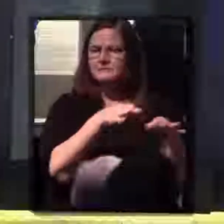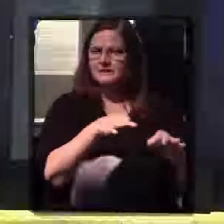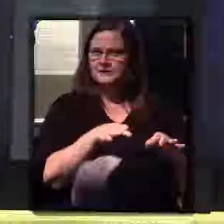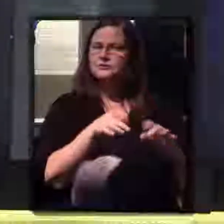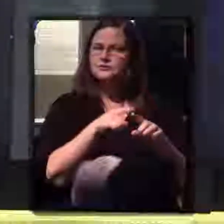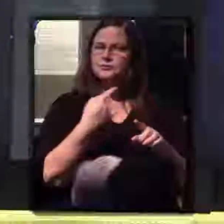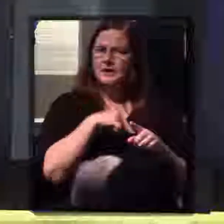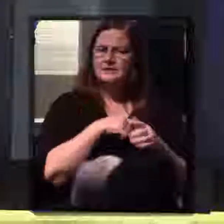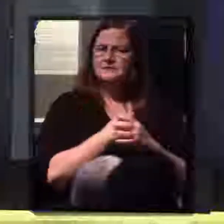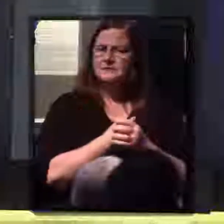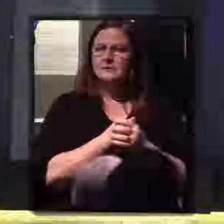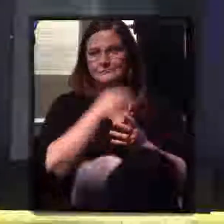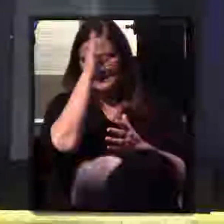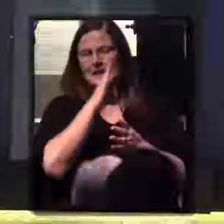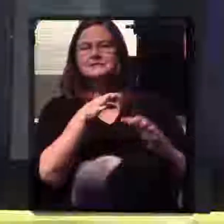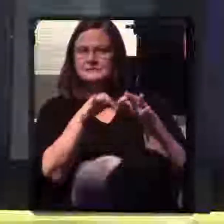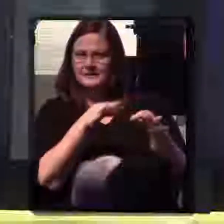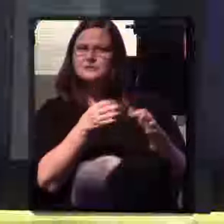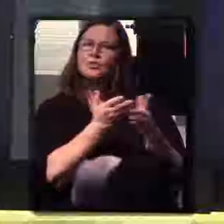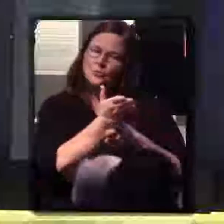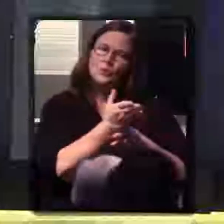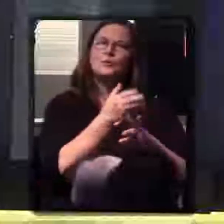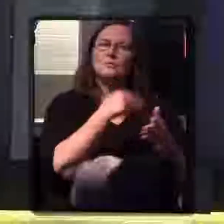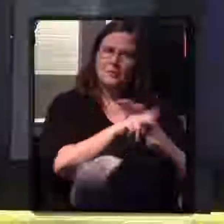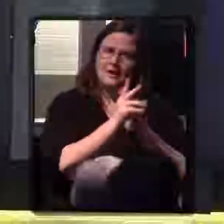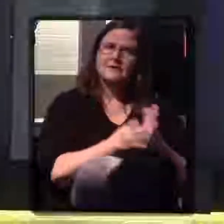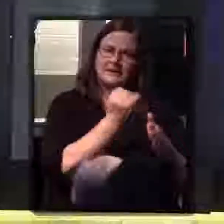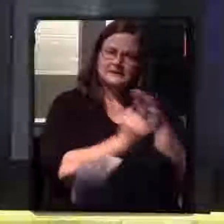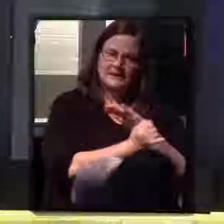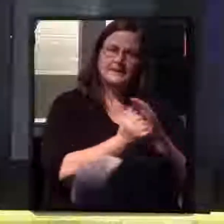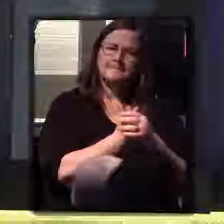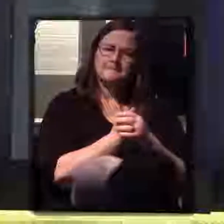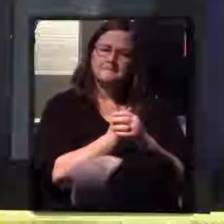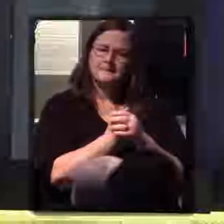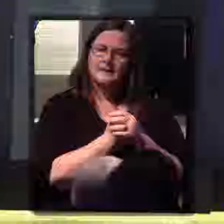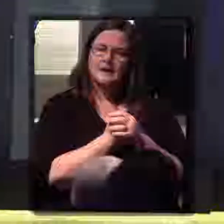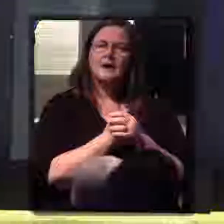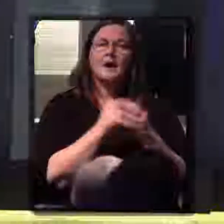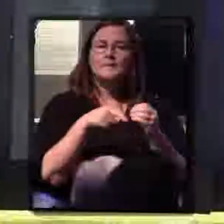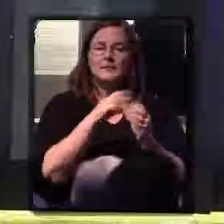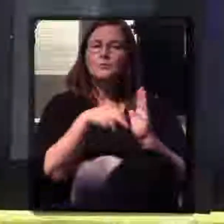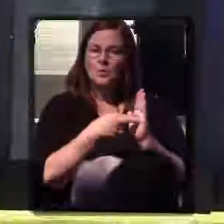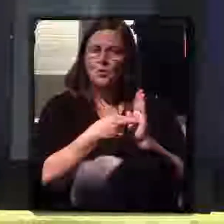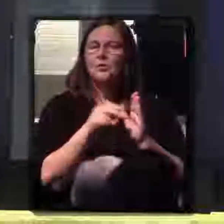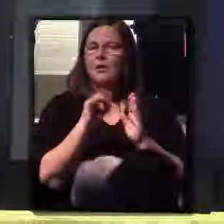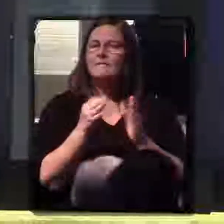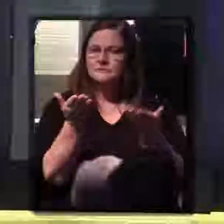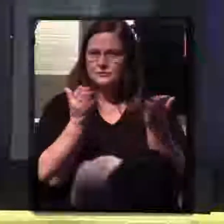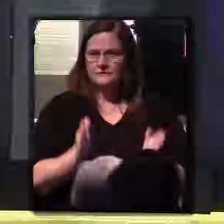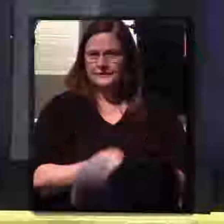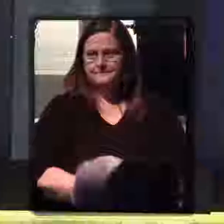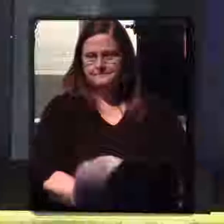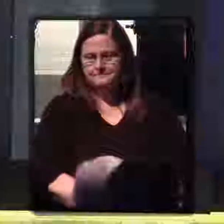It's primarily Isaiah's explanation to us, or God's explanation through the prophet Isaiah,